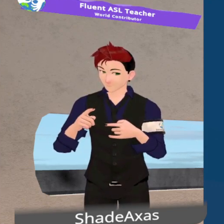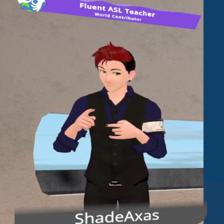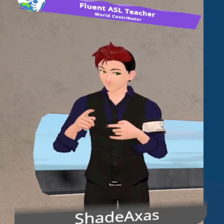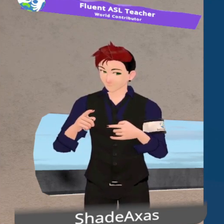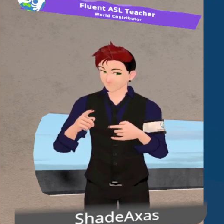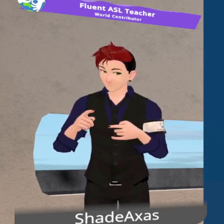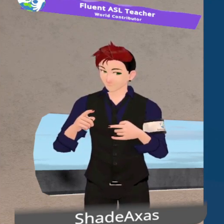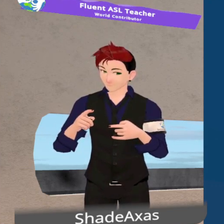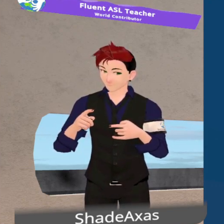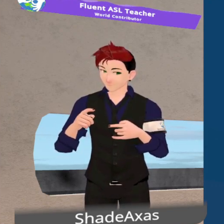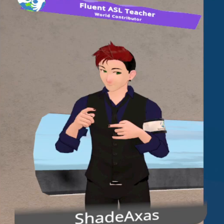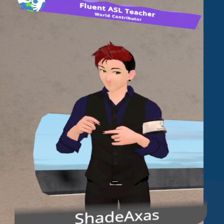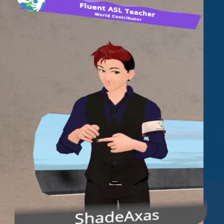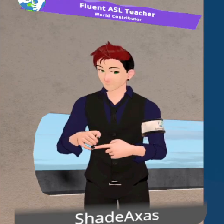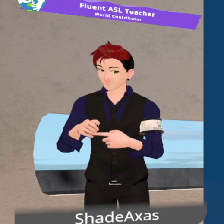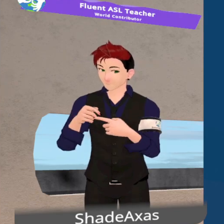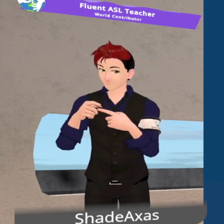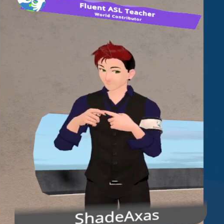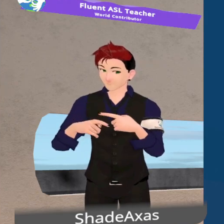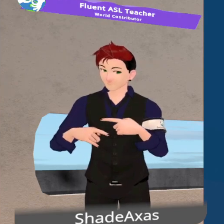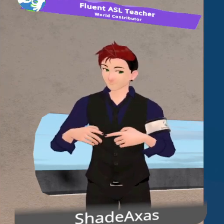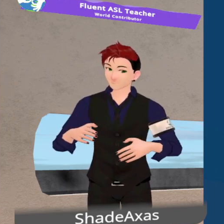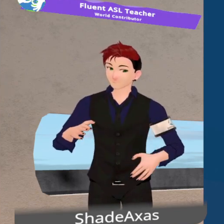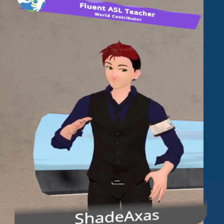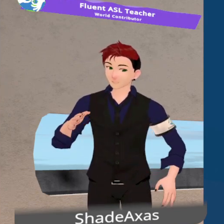do unique signs.